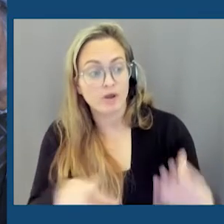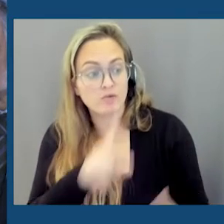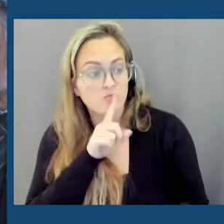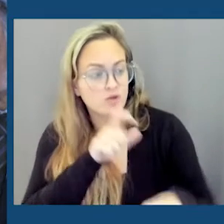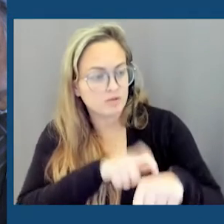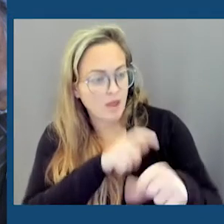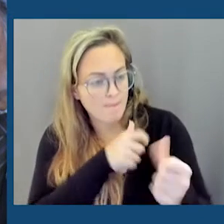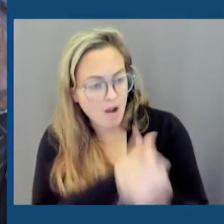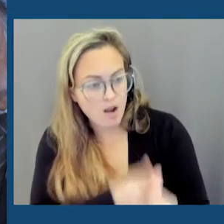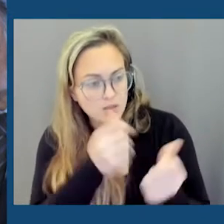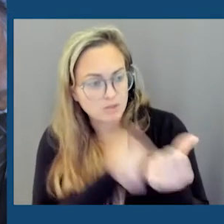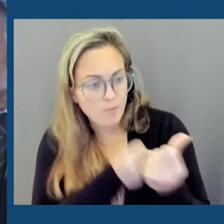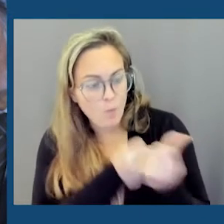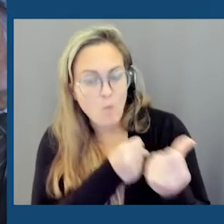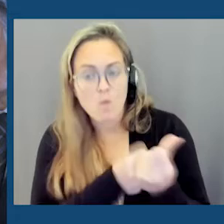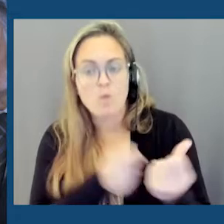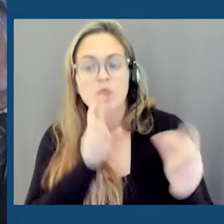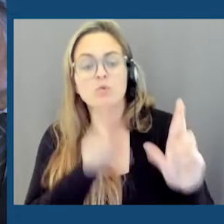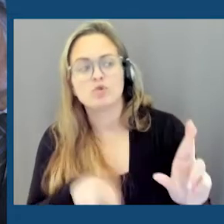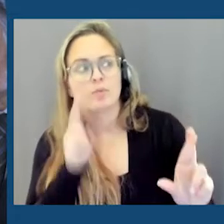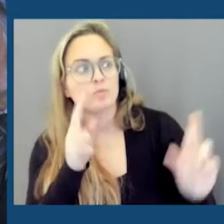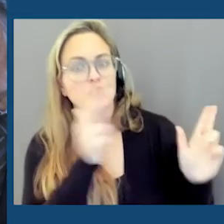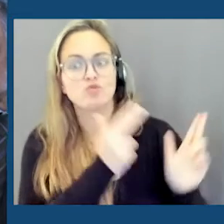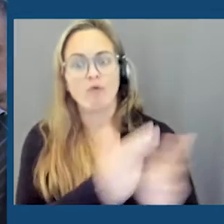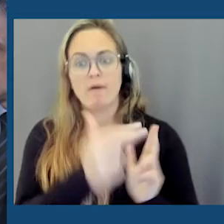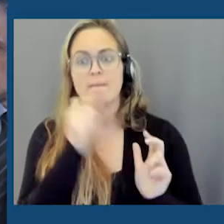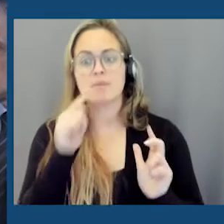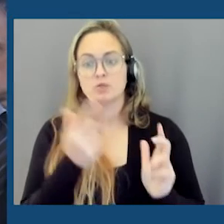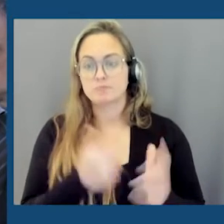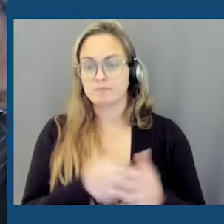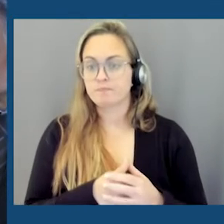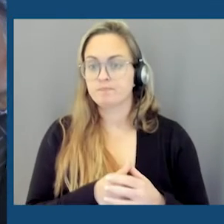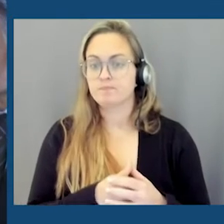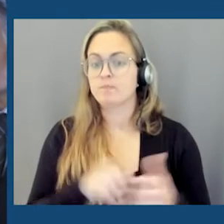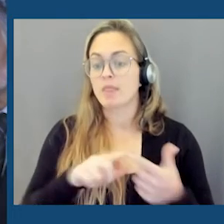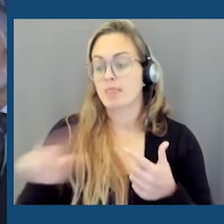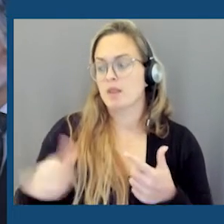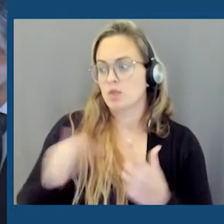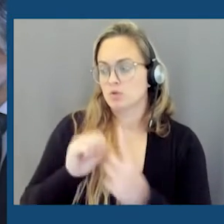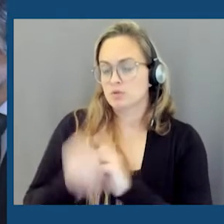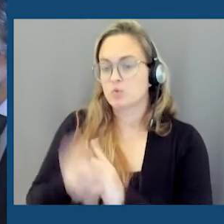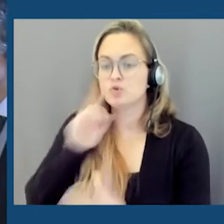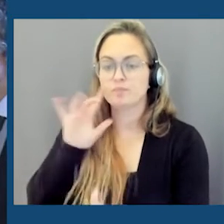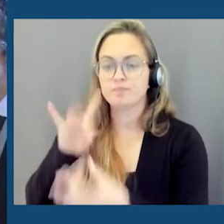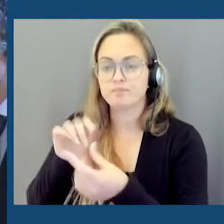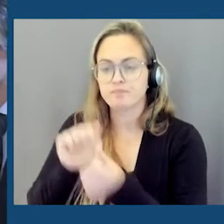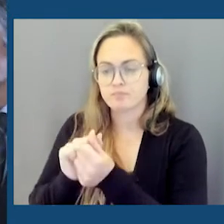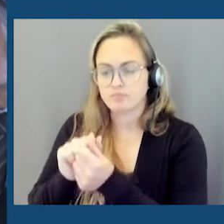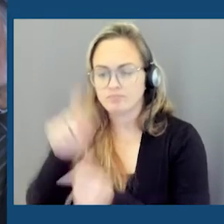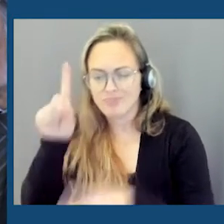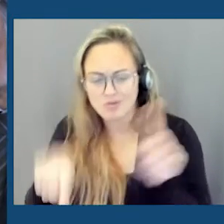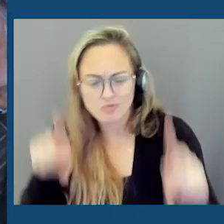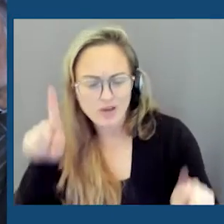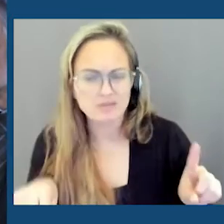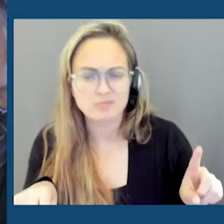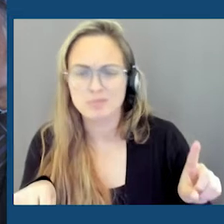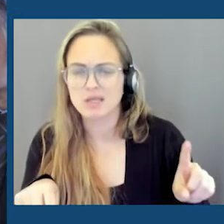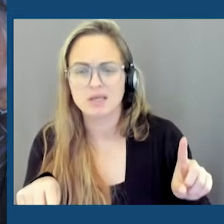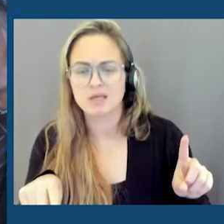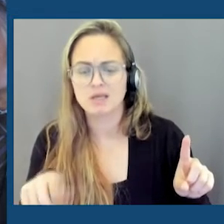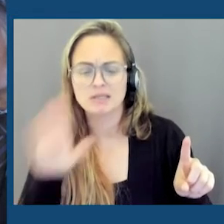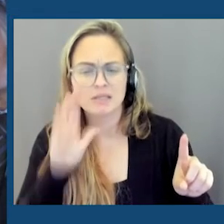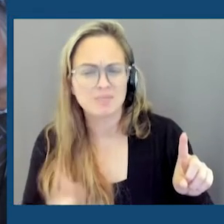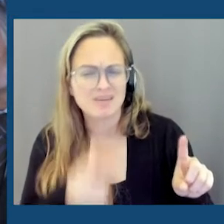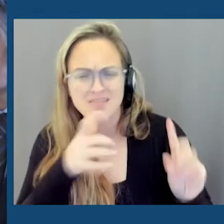to officers who were responding to a drive-by shooting, and another instance where they connected a series of randomly and seemingly